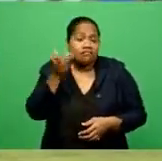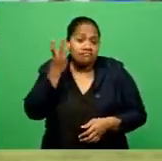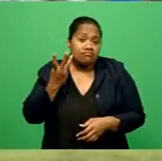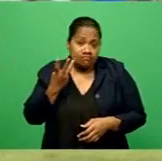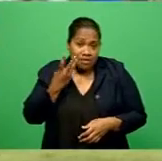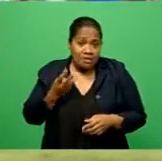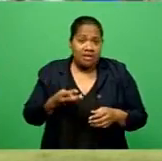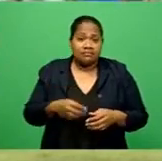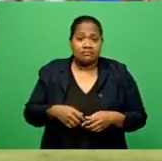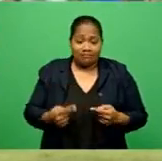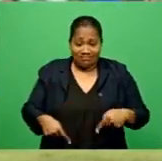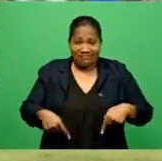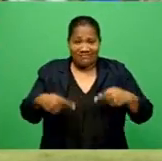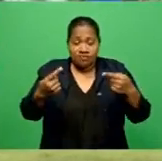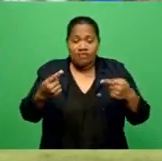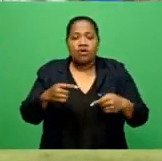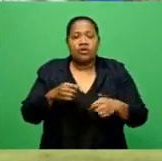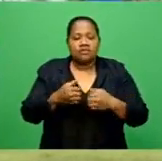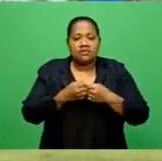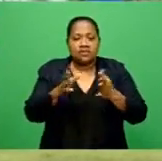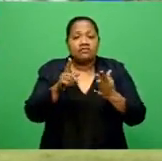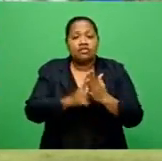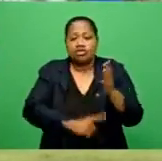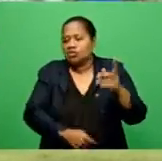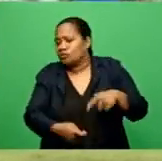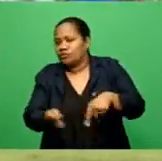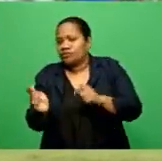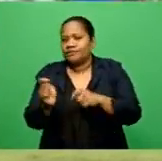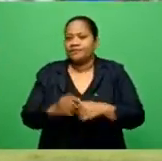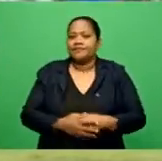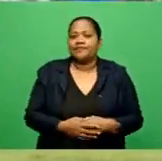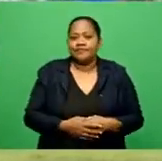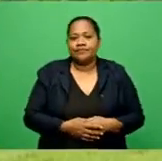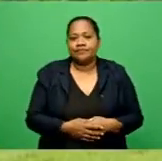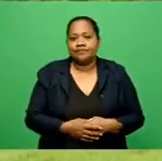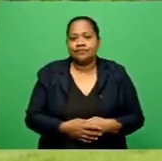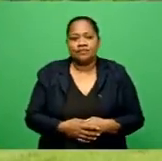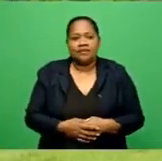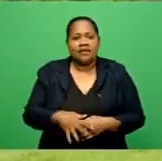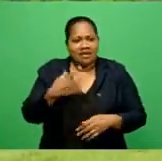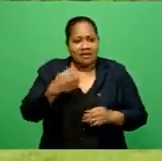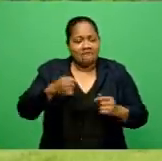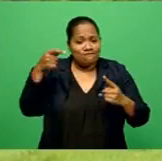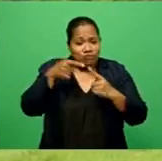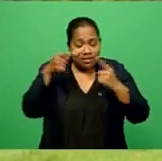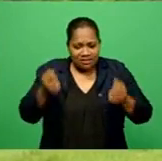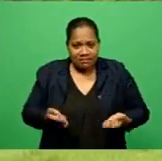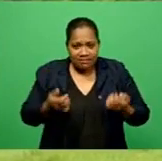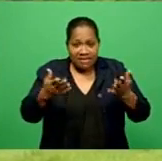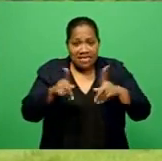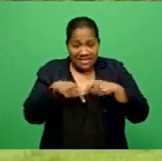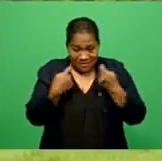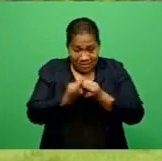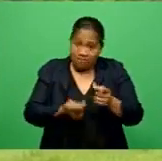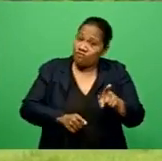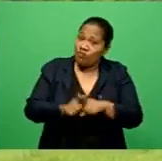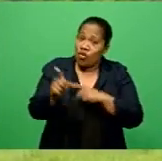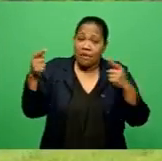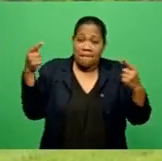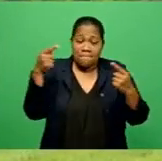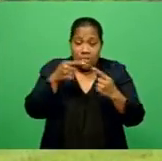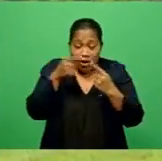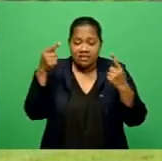in January and is similar to the World 7 Series format, where points are awarded and the team with the most points at the end of the